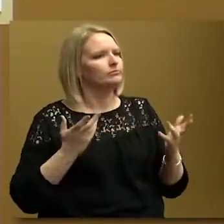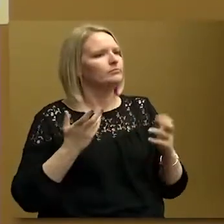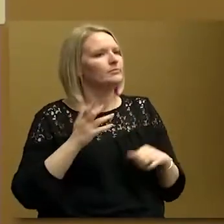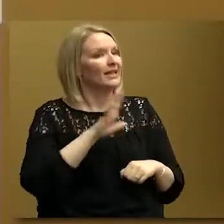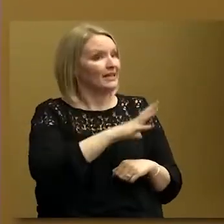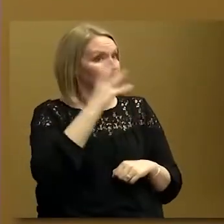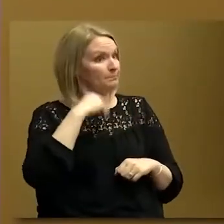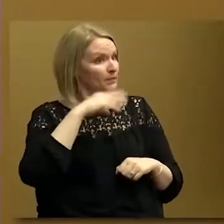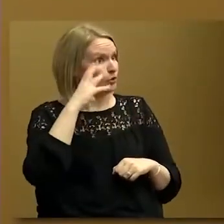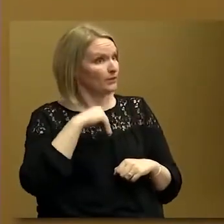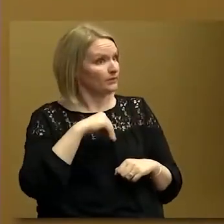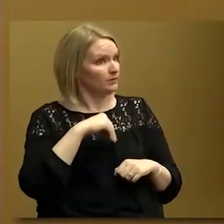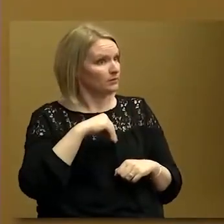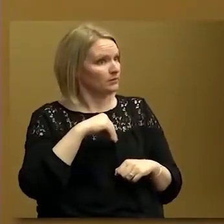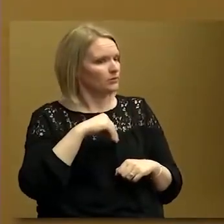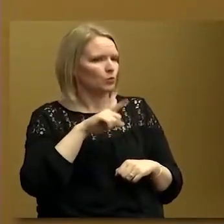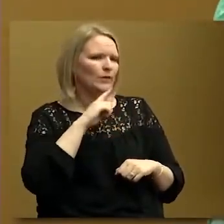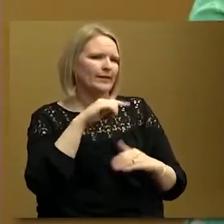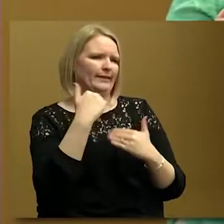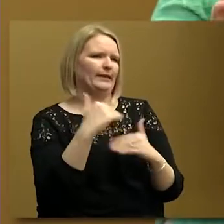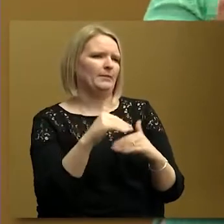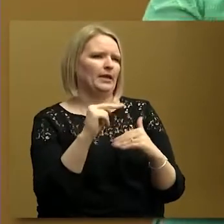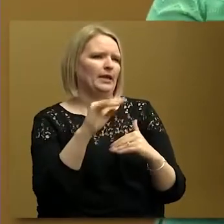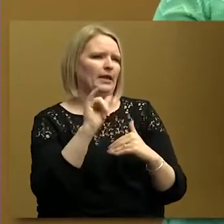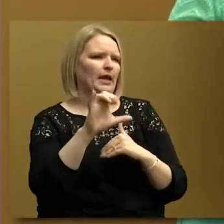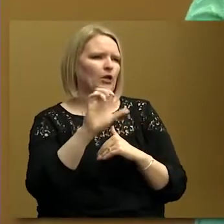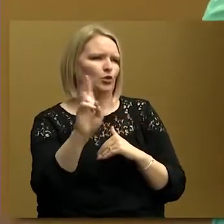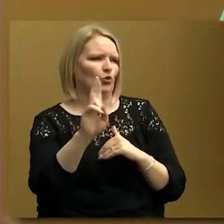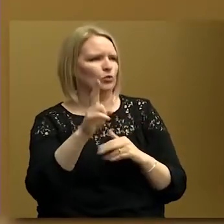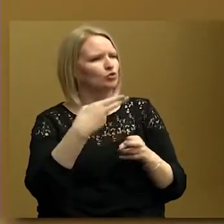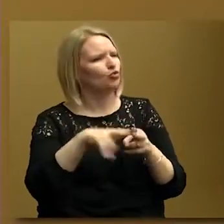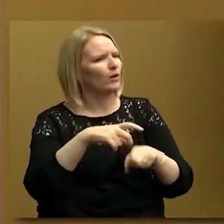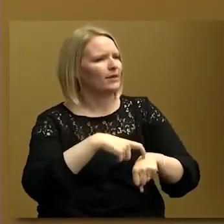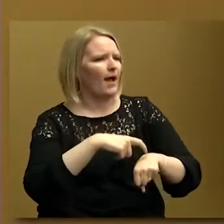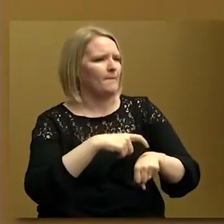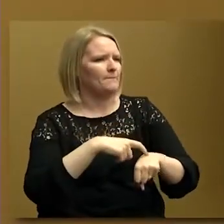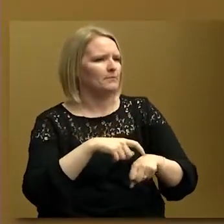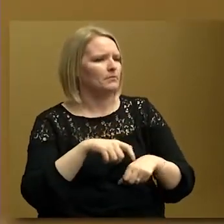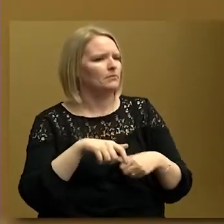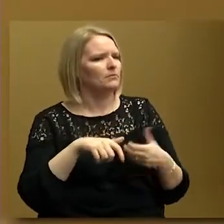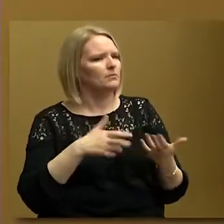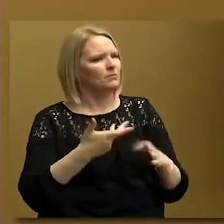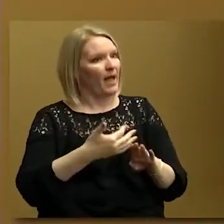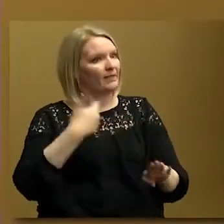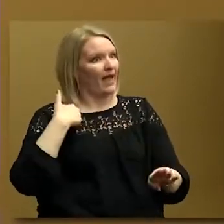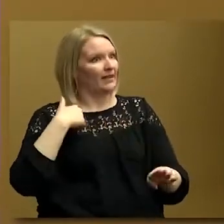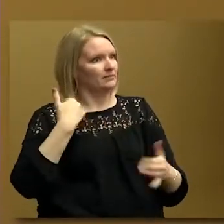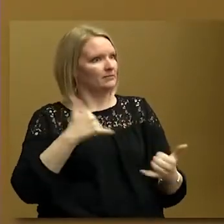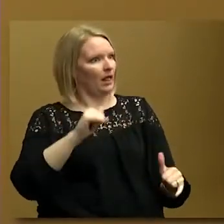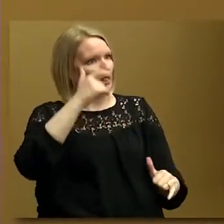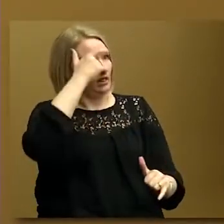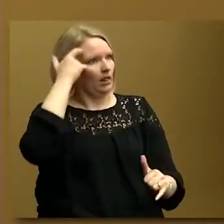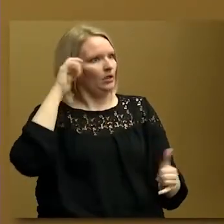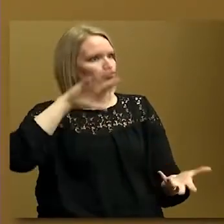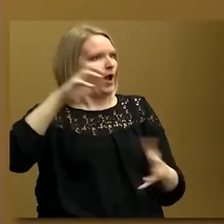his experience was very limited and very brief and not nearly, even then it was traumatic for his